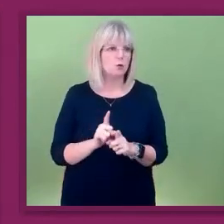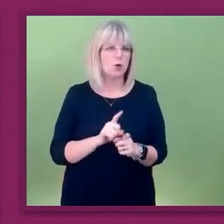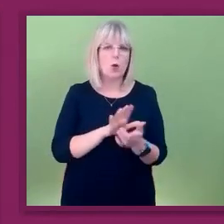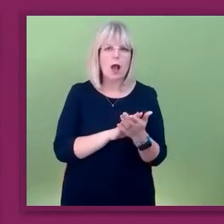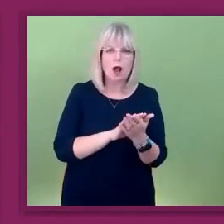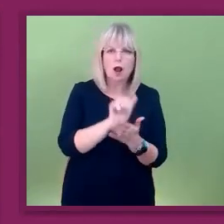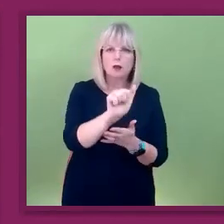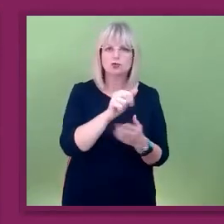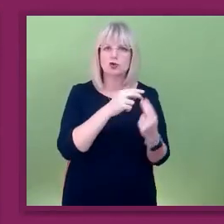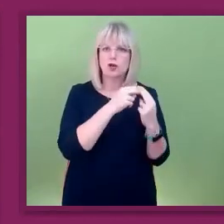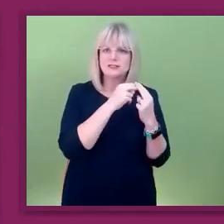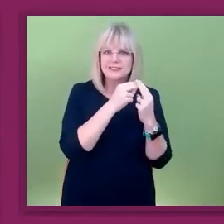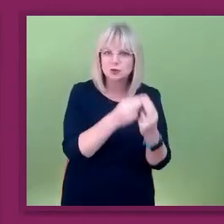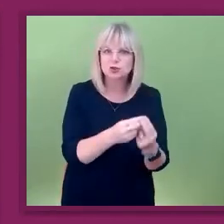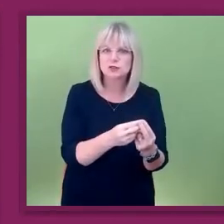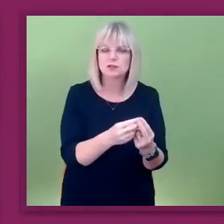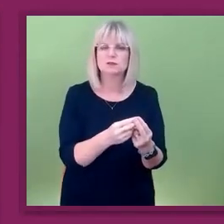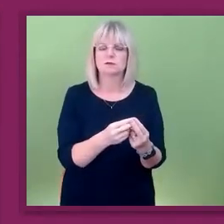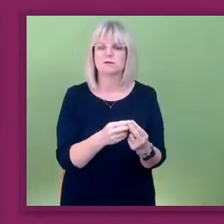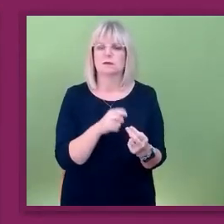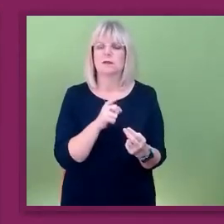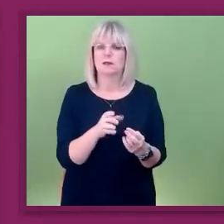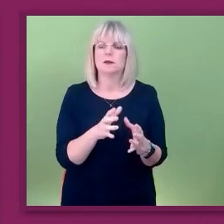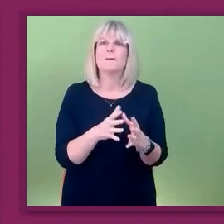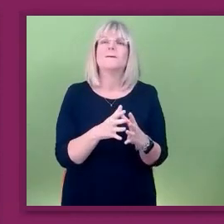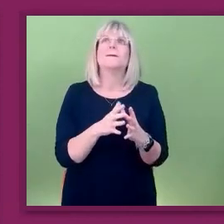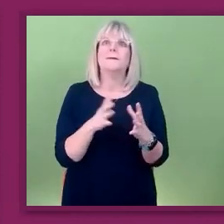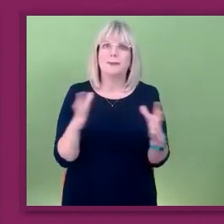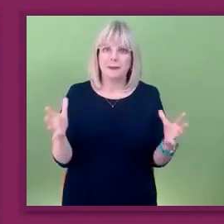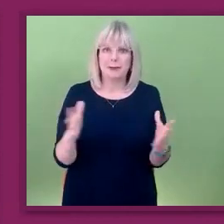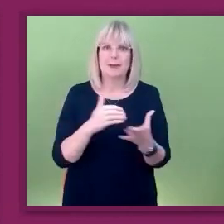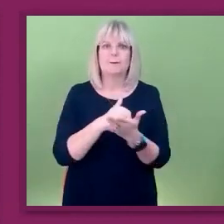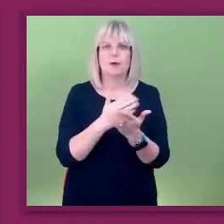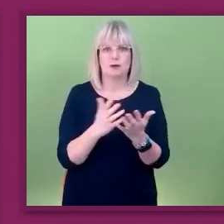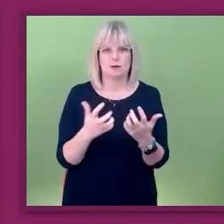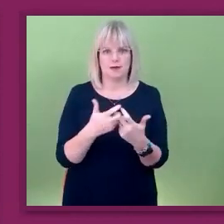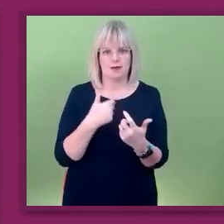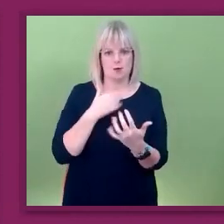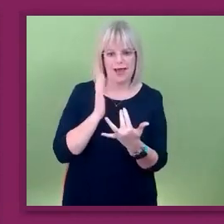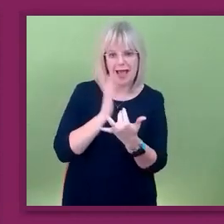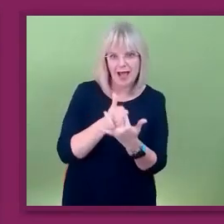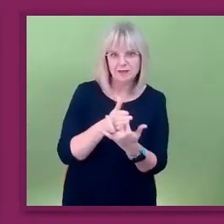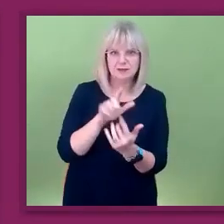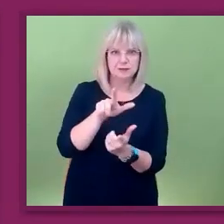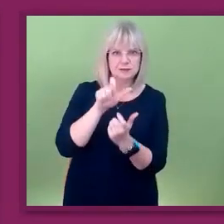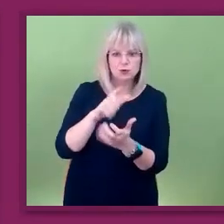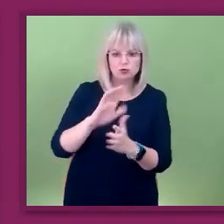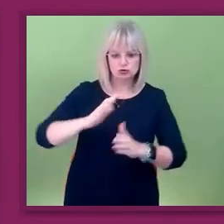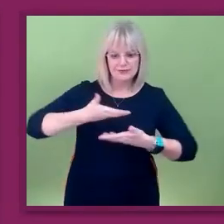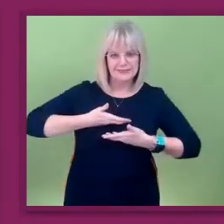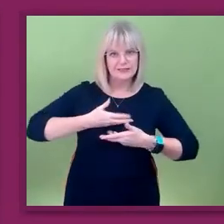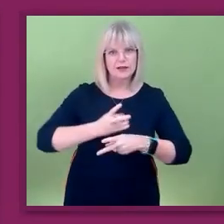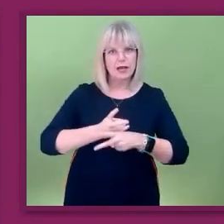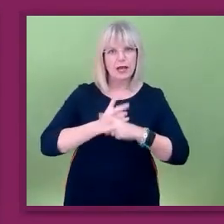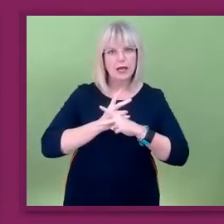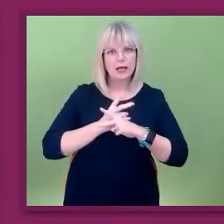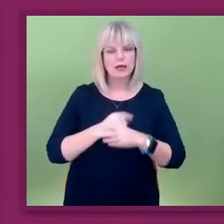a massive part in how we access and how we receive care. Our understanding